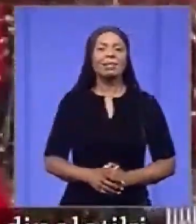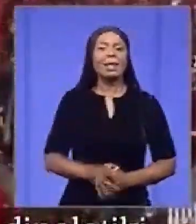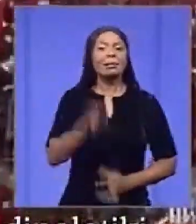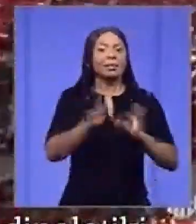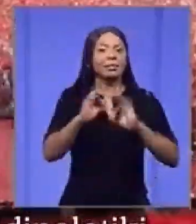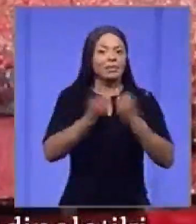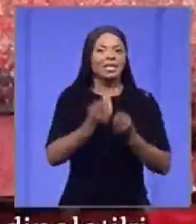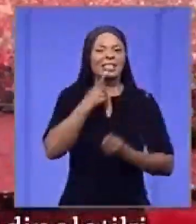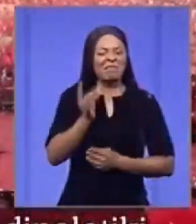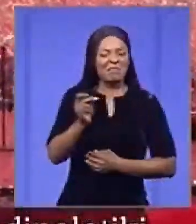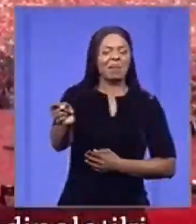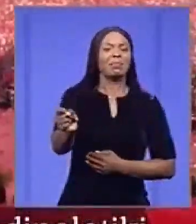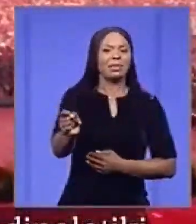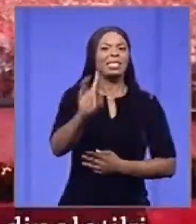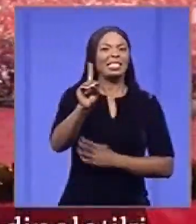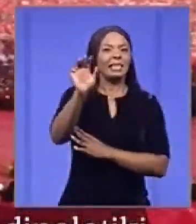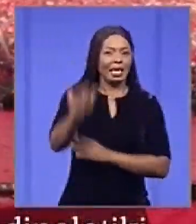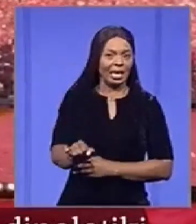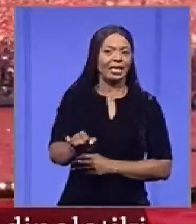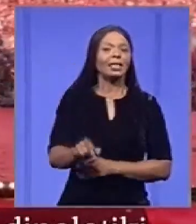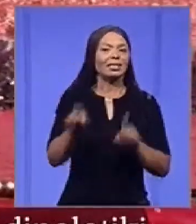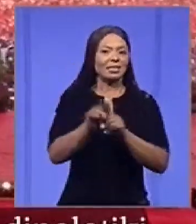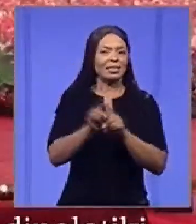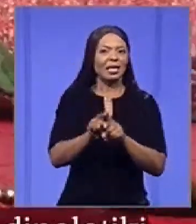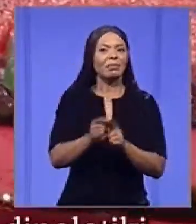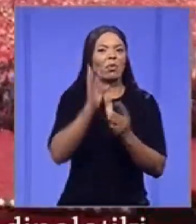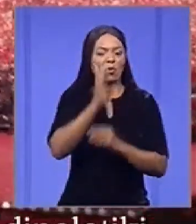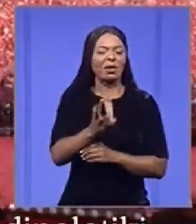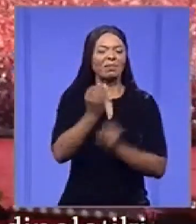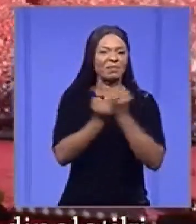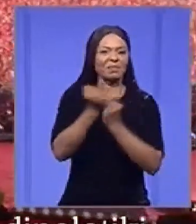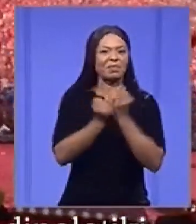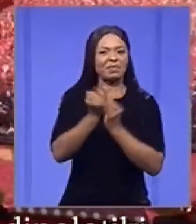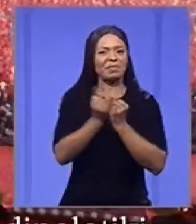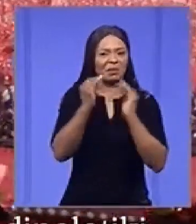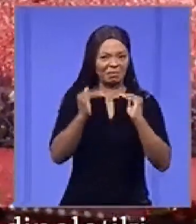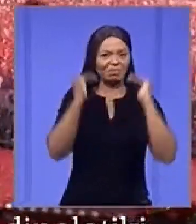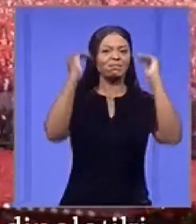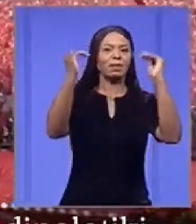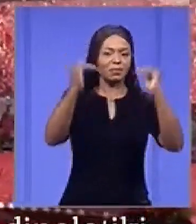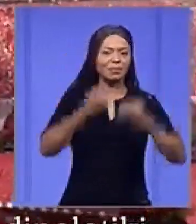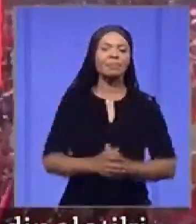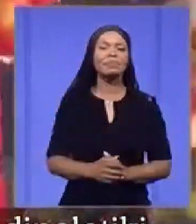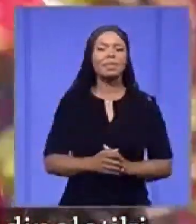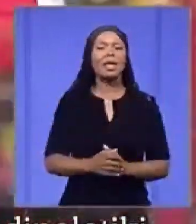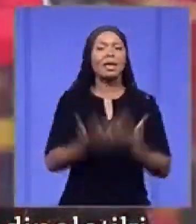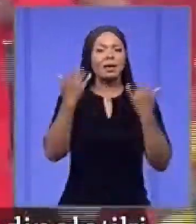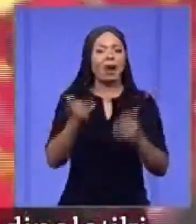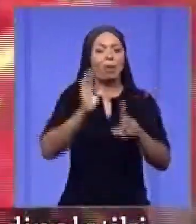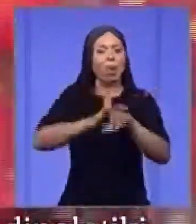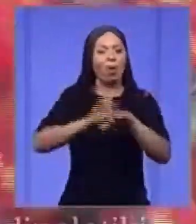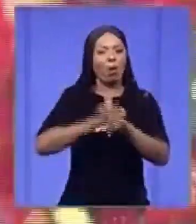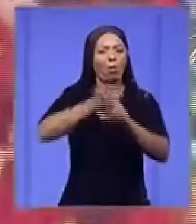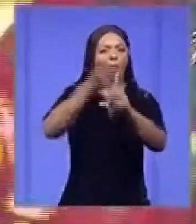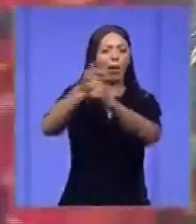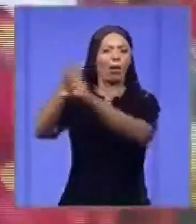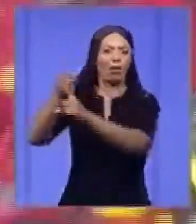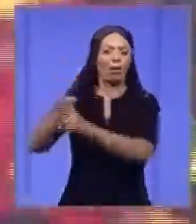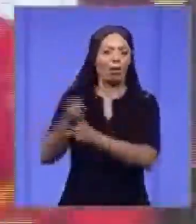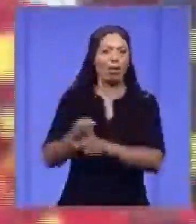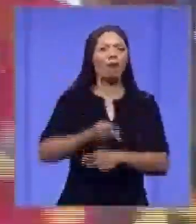feta DA le go nna lekoko kganetso morago ga ditlhopho. Tiko e kgolo ke go rotloetsa bontsi jwa batlhophi kwa profenseng